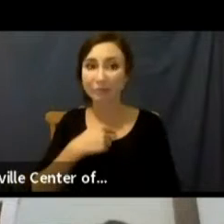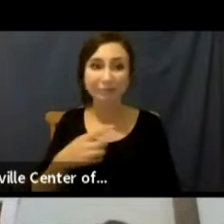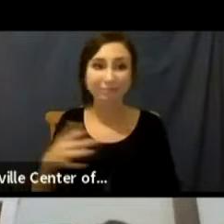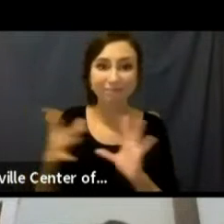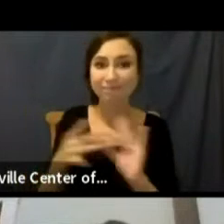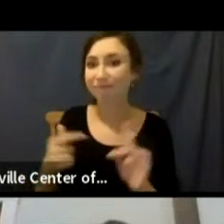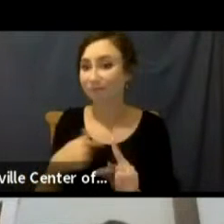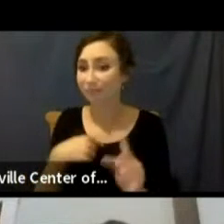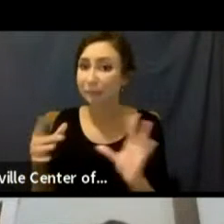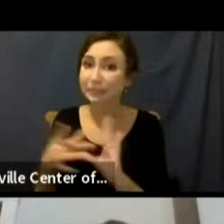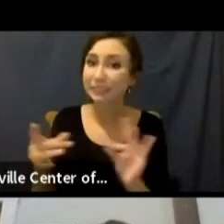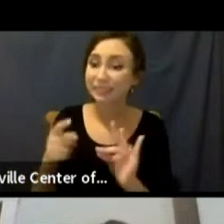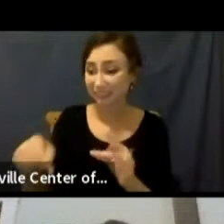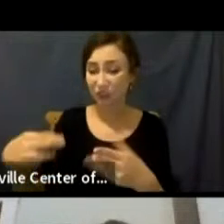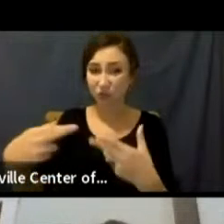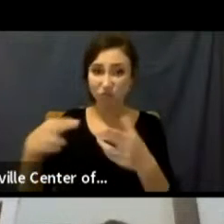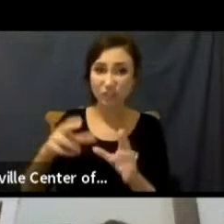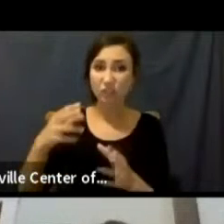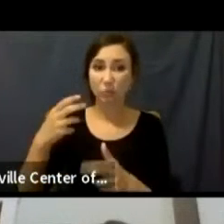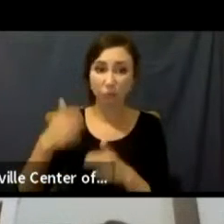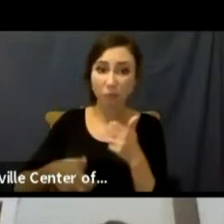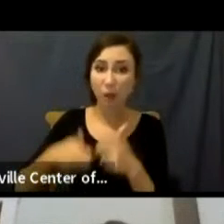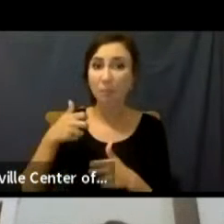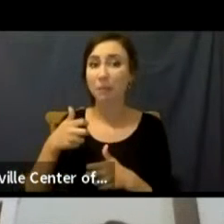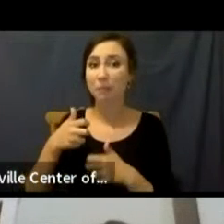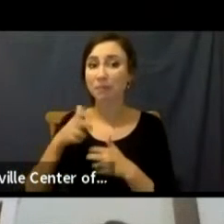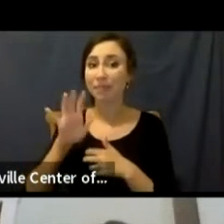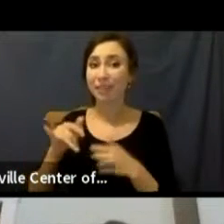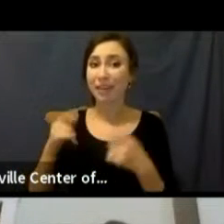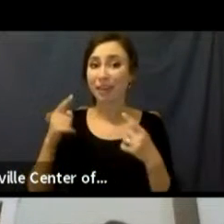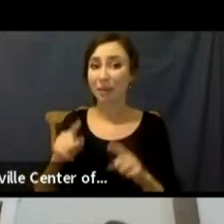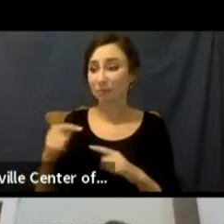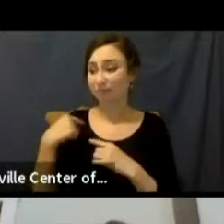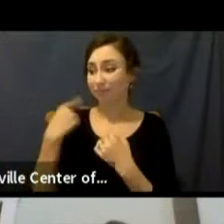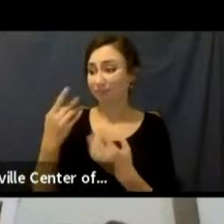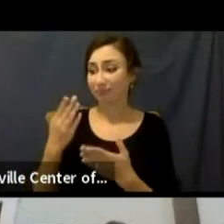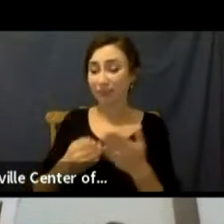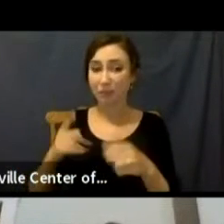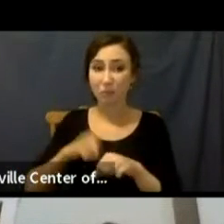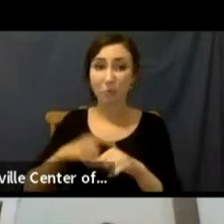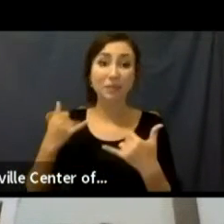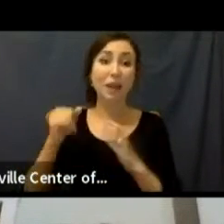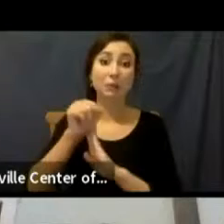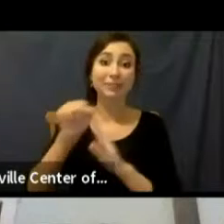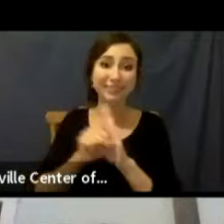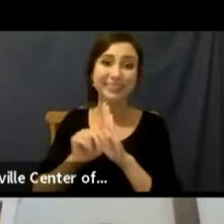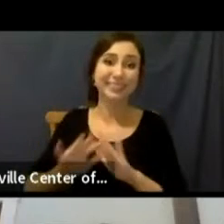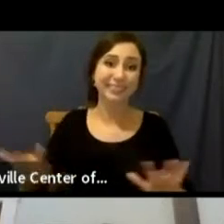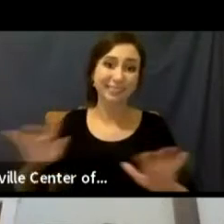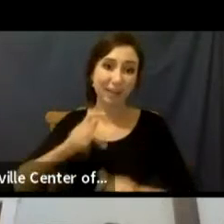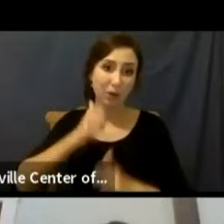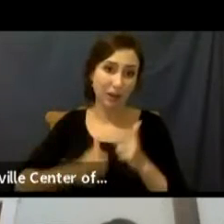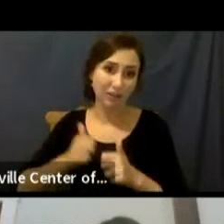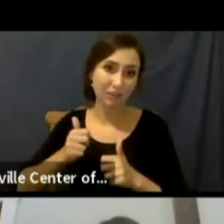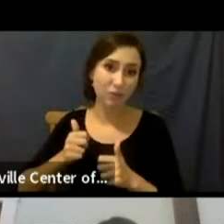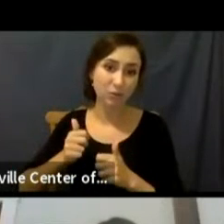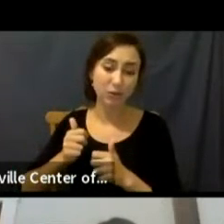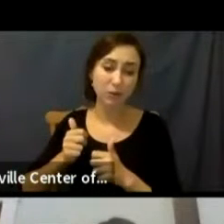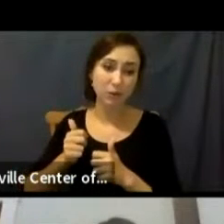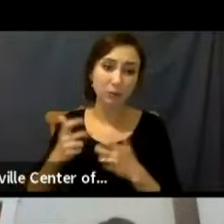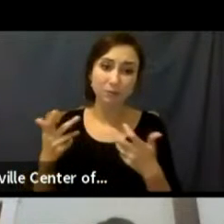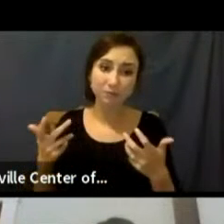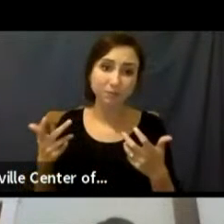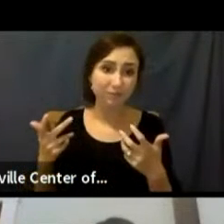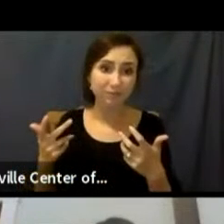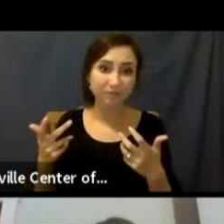regional issue. It's been that for quite some time. It's clearly now a statewide issue. And